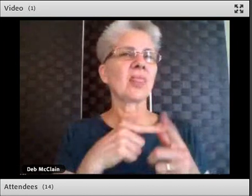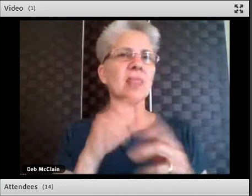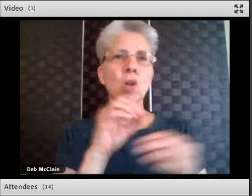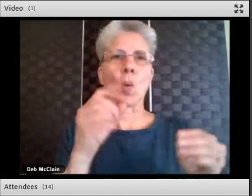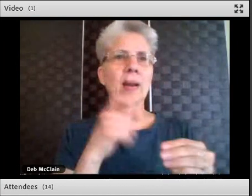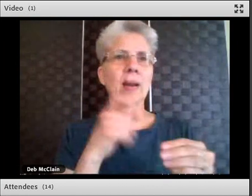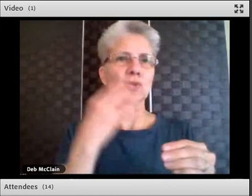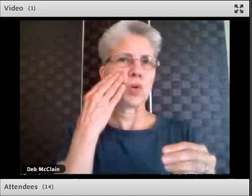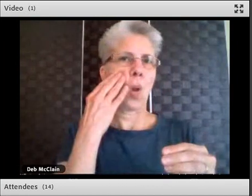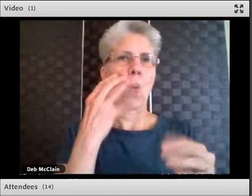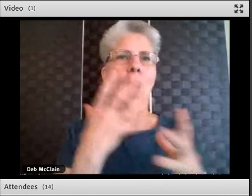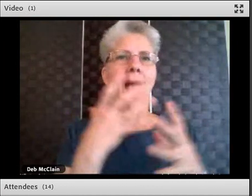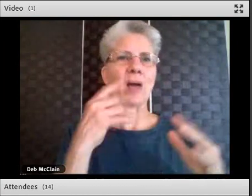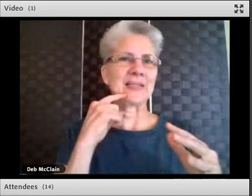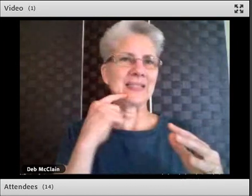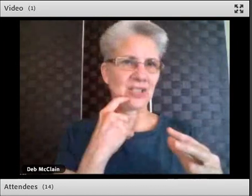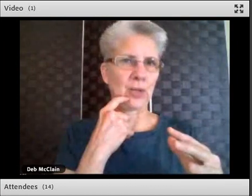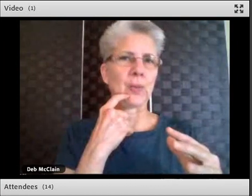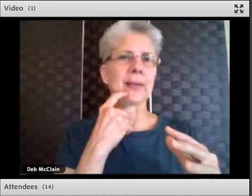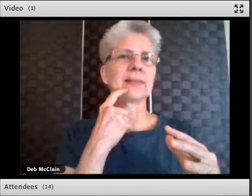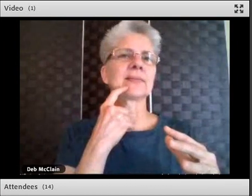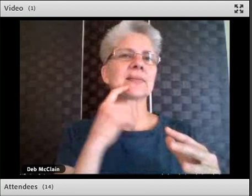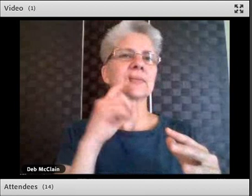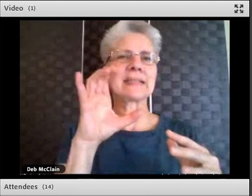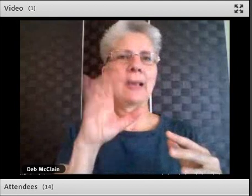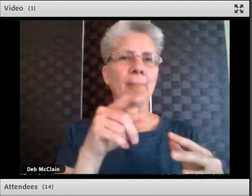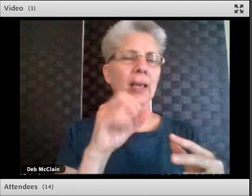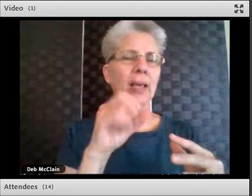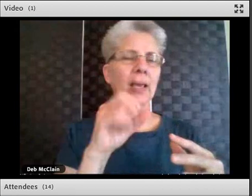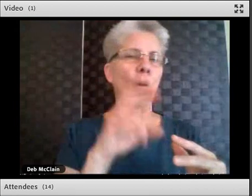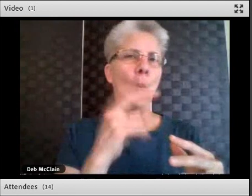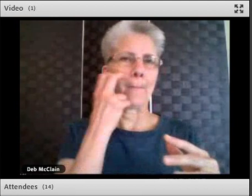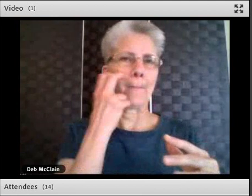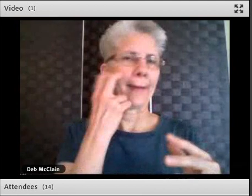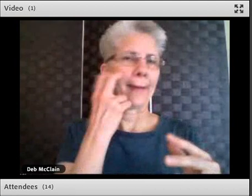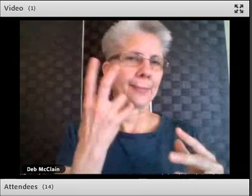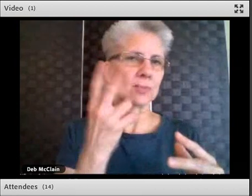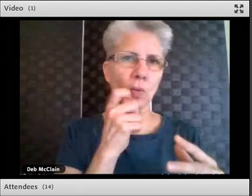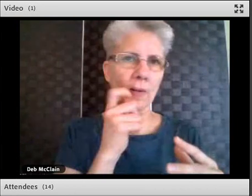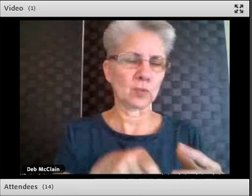has to know to what extent I have CP or am partially blind.